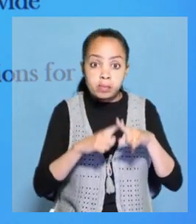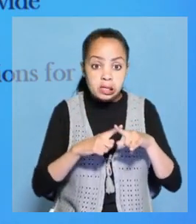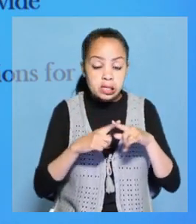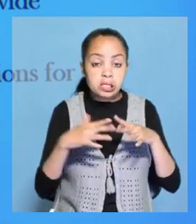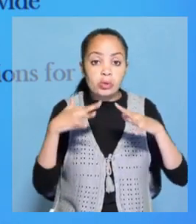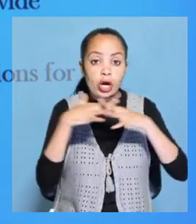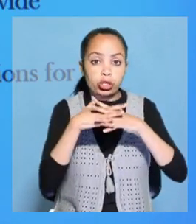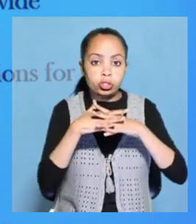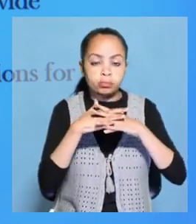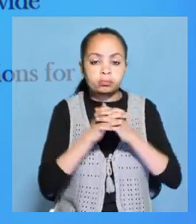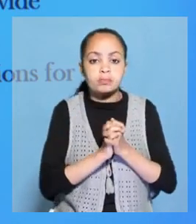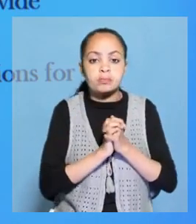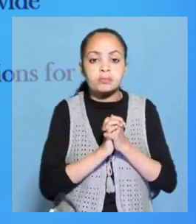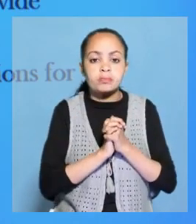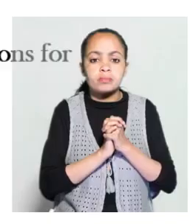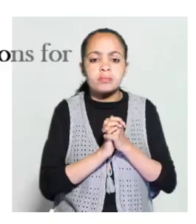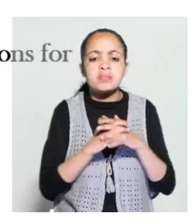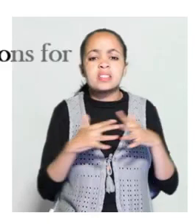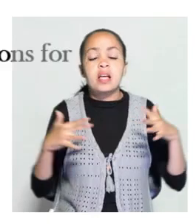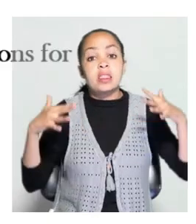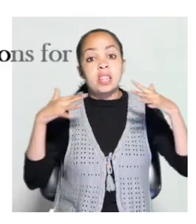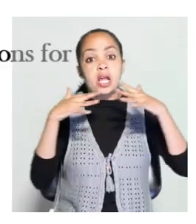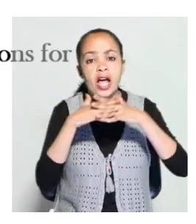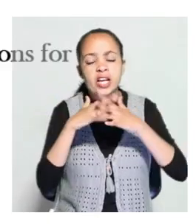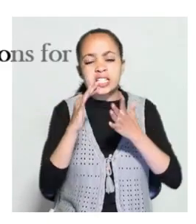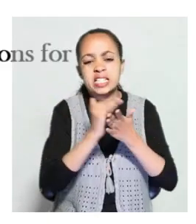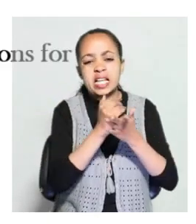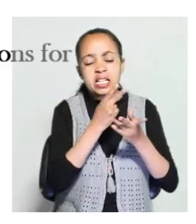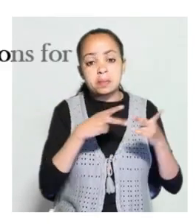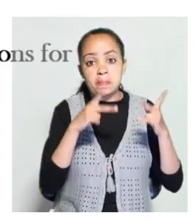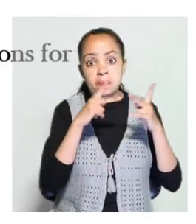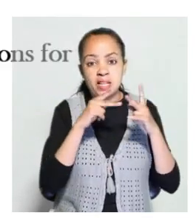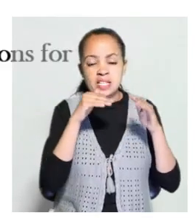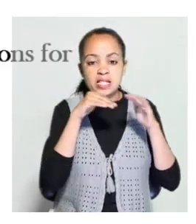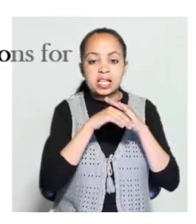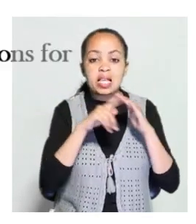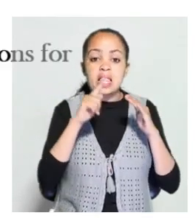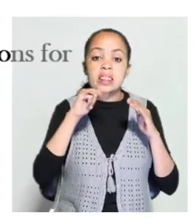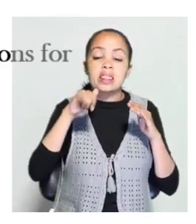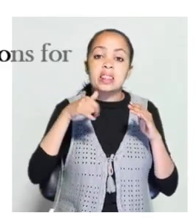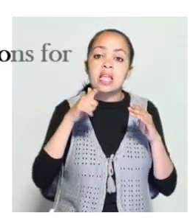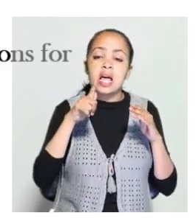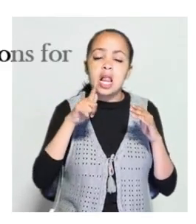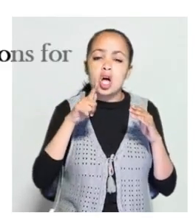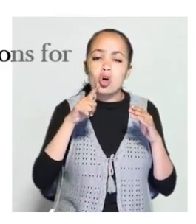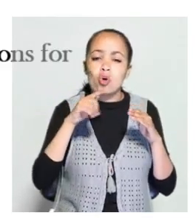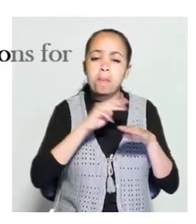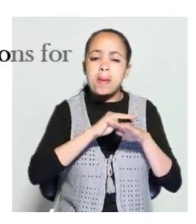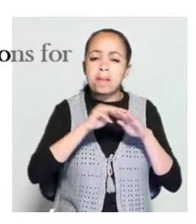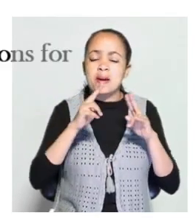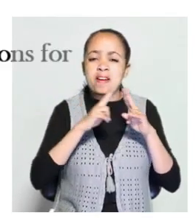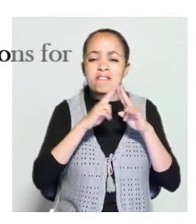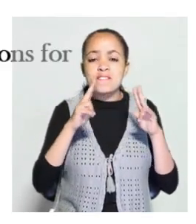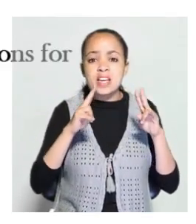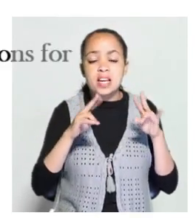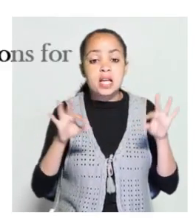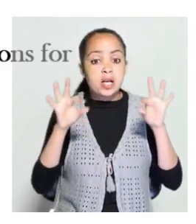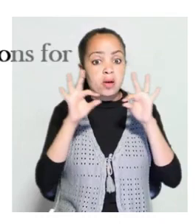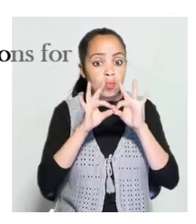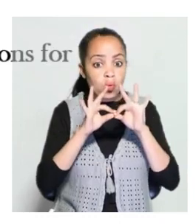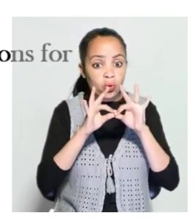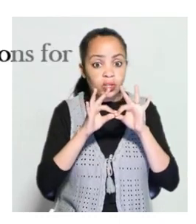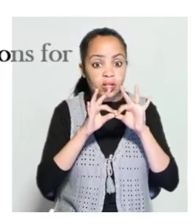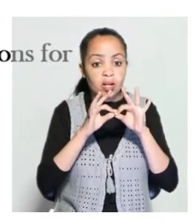reaction. So, the reaction takes place in thylakoid membrane is very important in